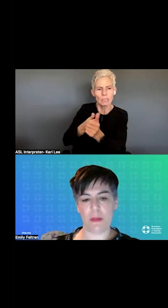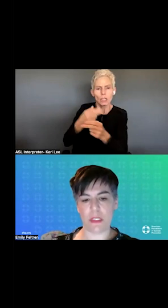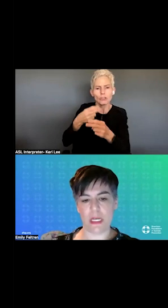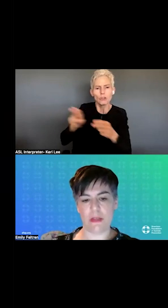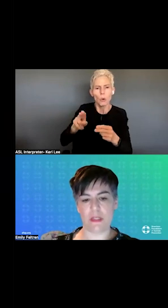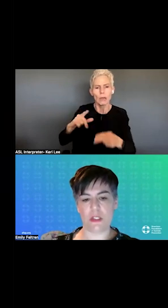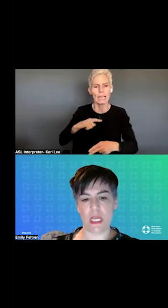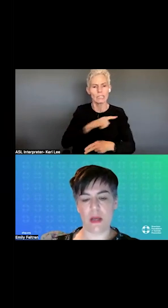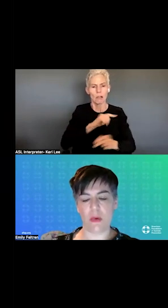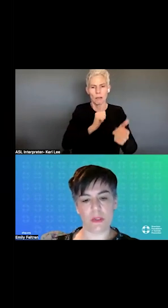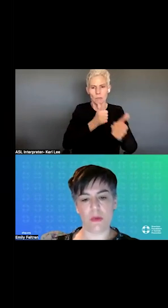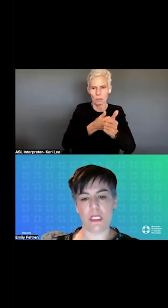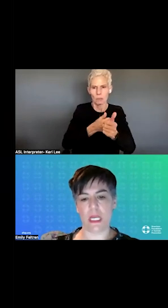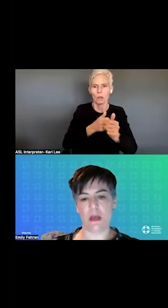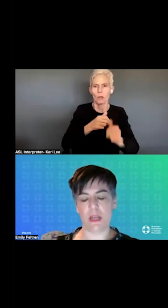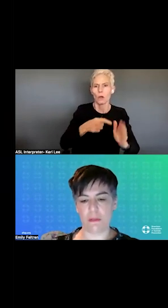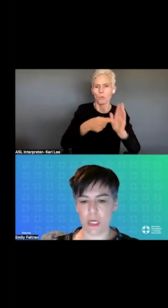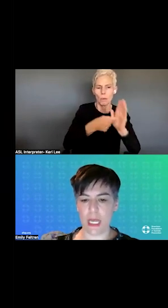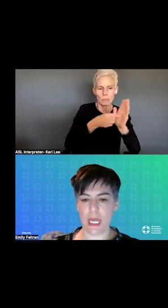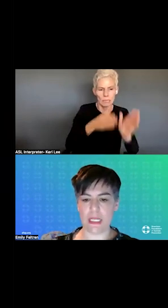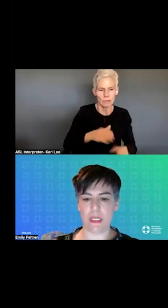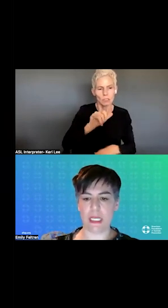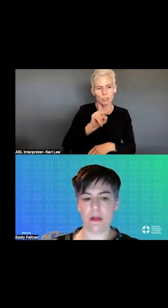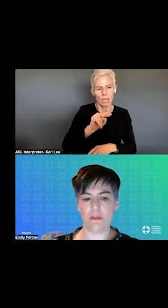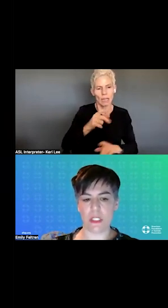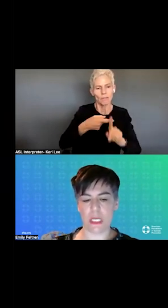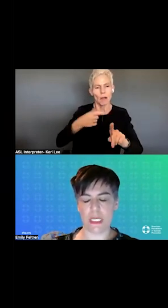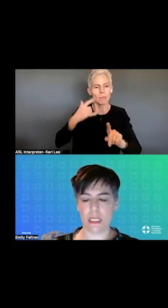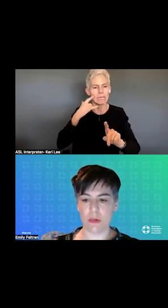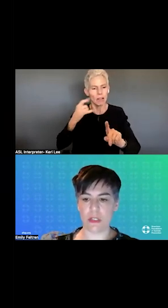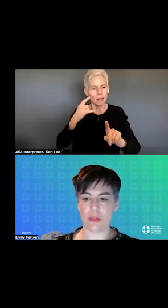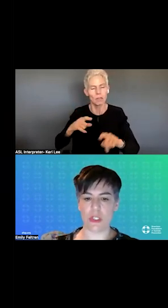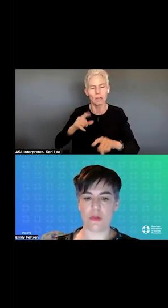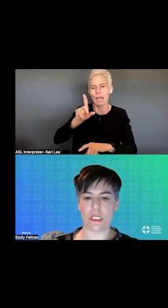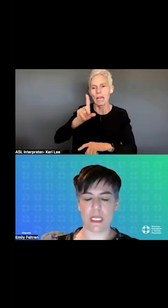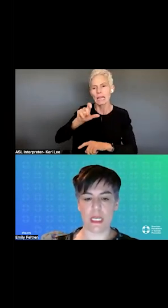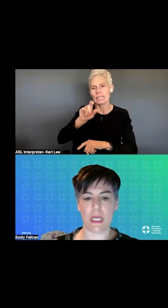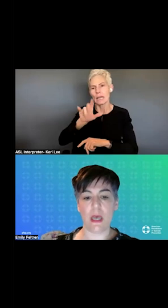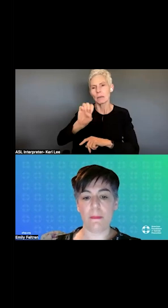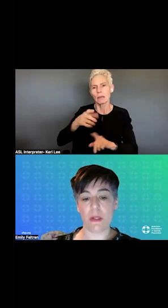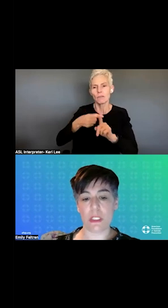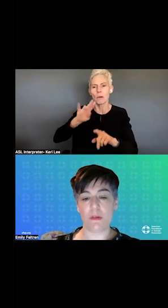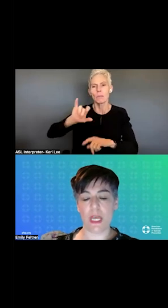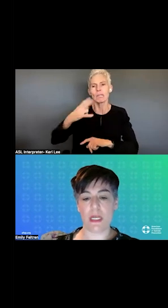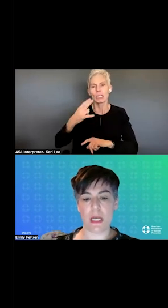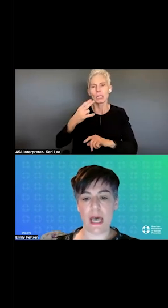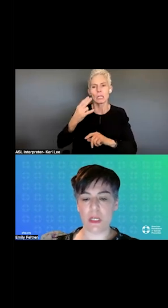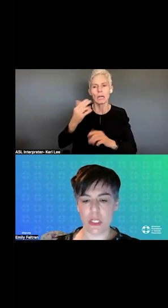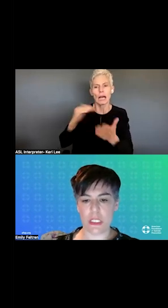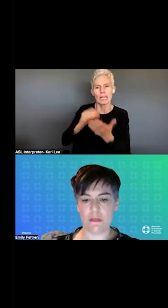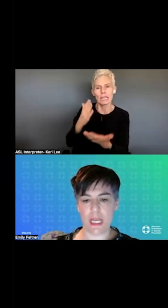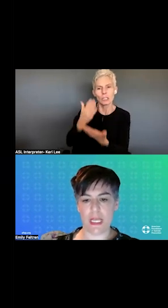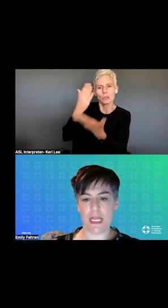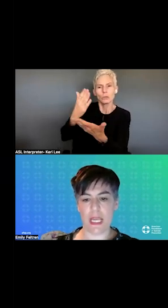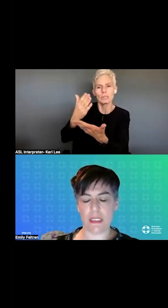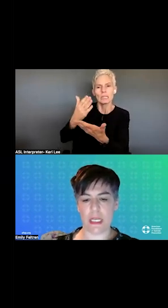that Representatives Jay Obernolte of California and Debbie Dingell of Michigan did reintroduce the bill to prevent outages